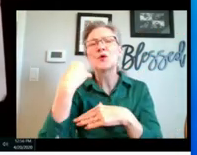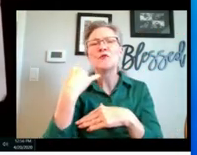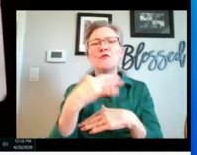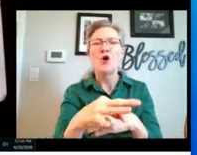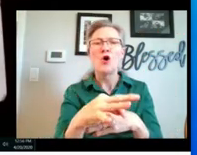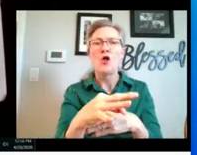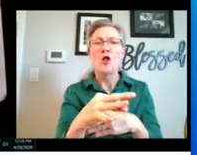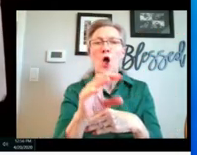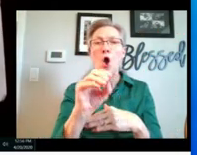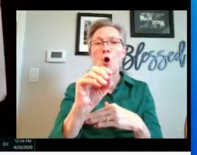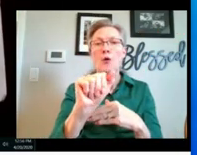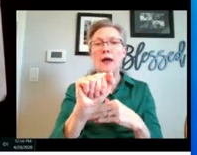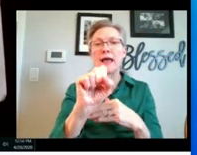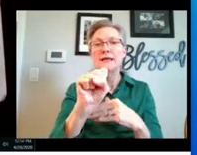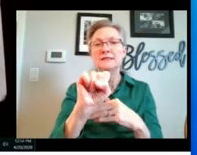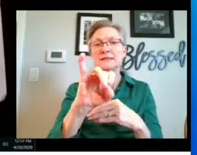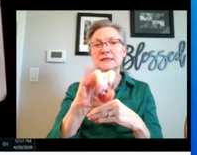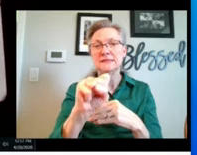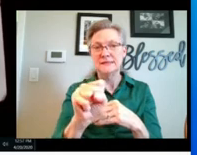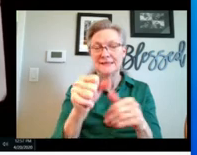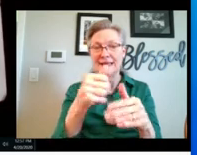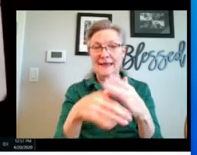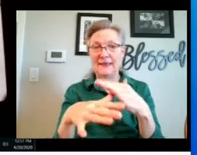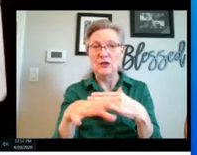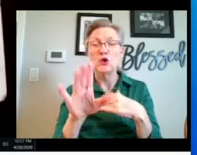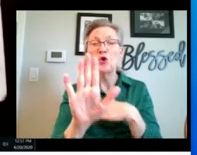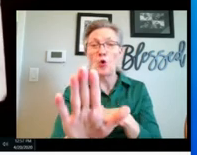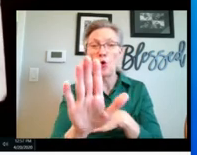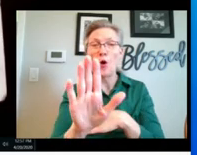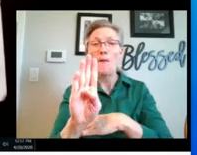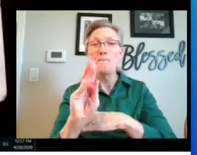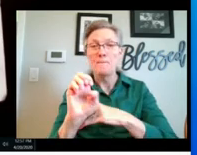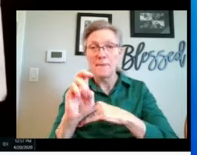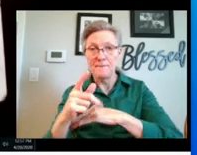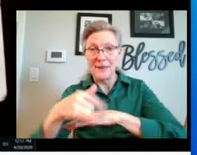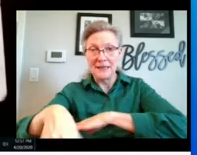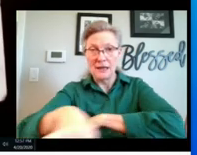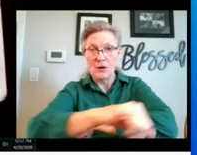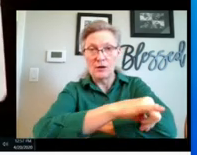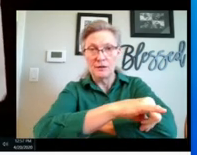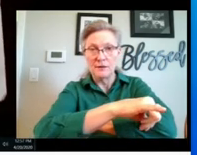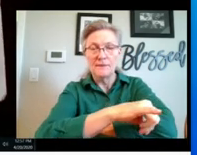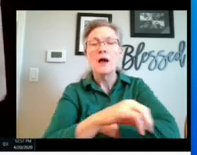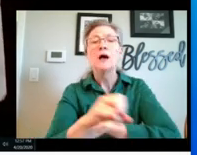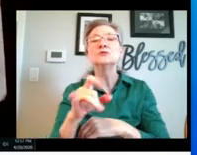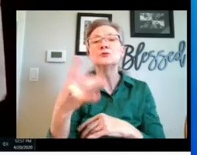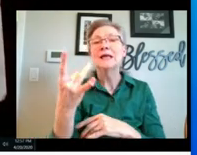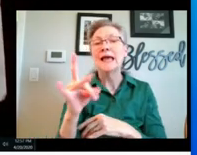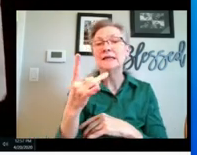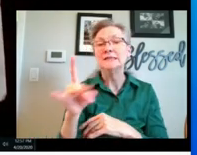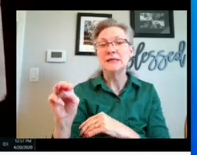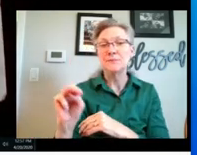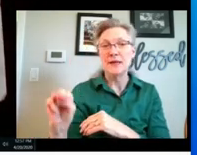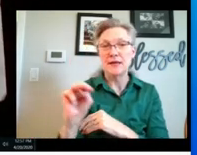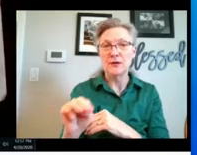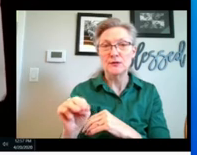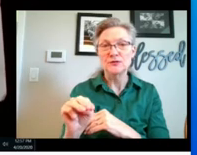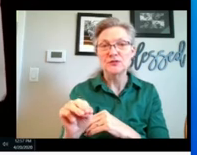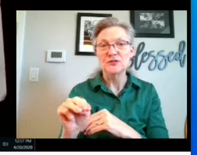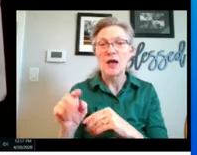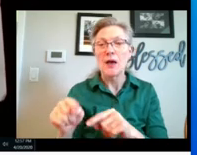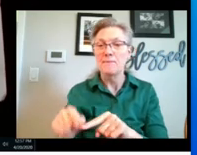going to build this lovely patio that's an 18 meters by 20 meters patio. I'll make that out of brick. And then you're going to include